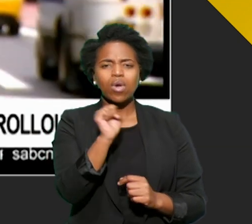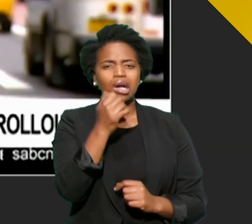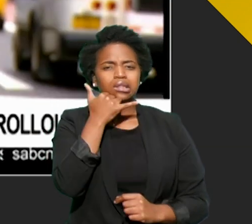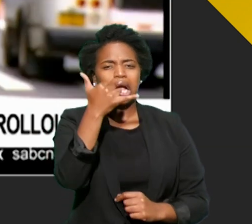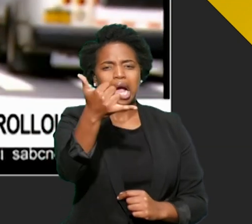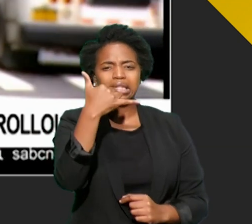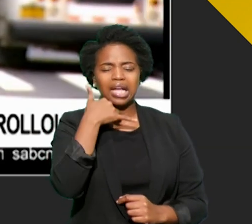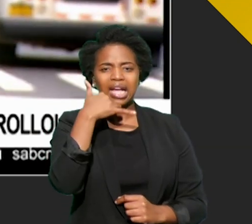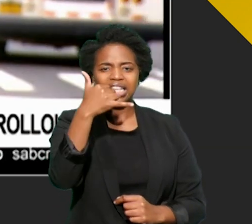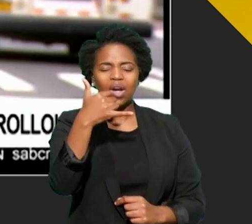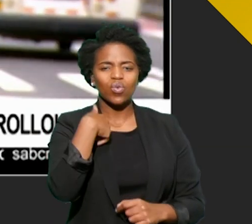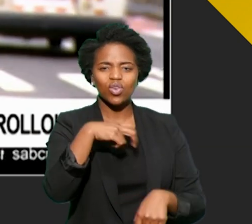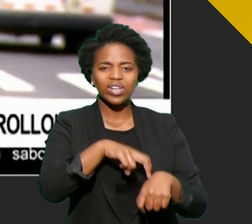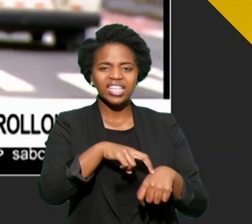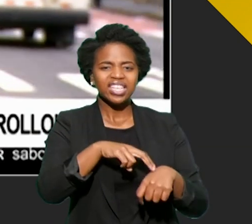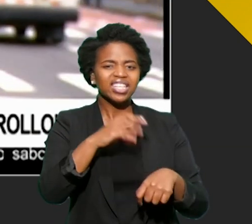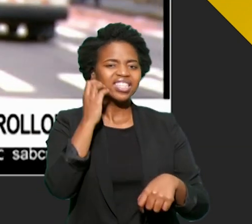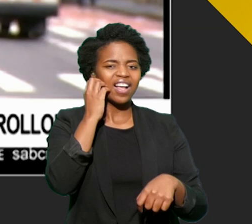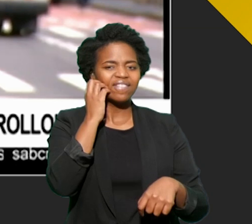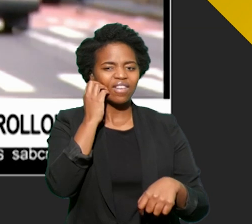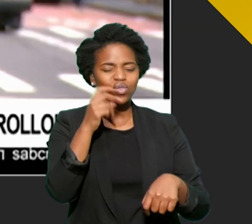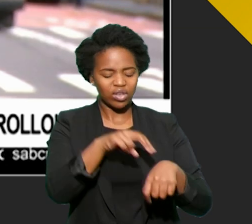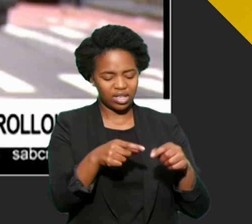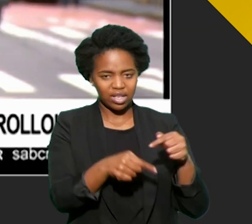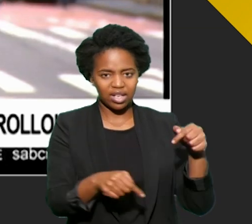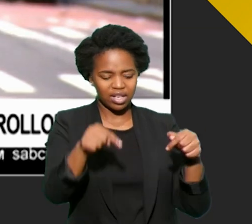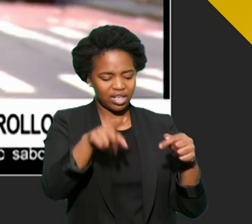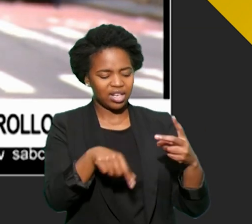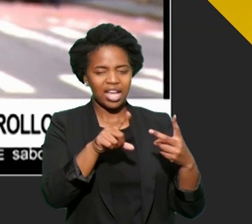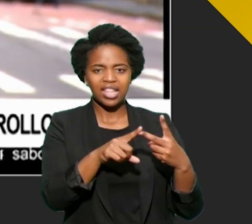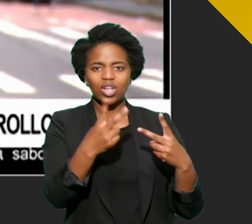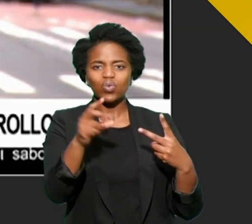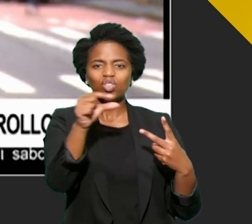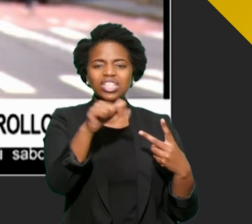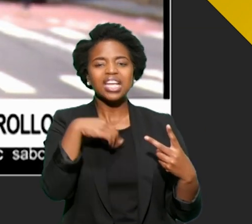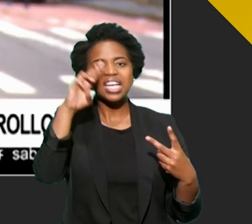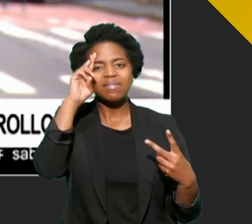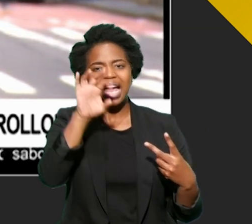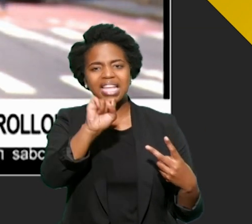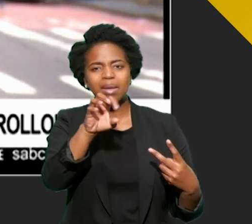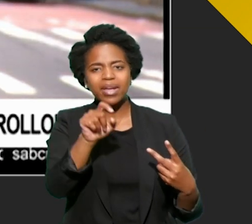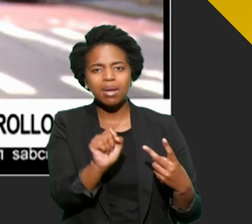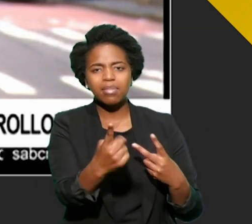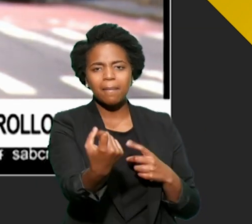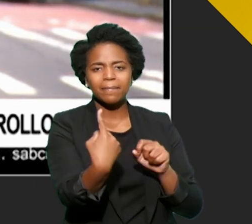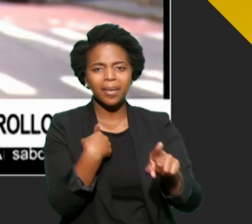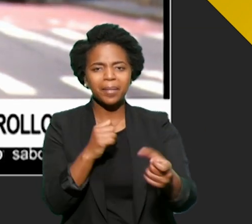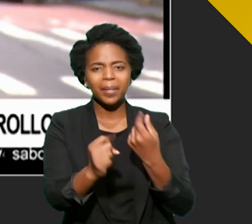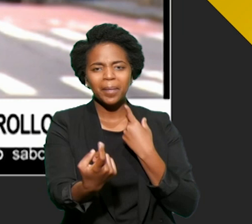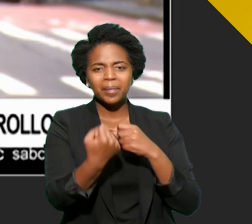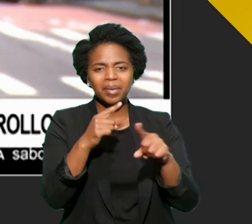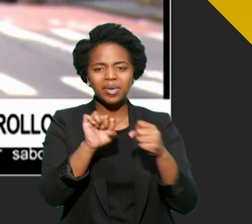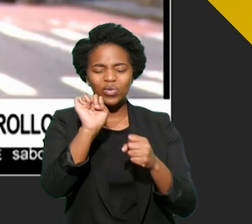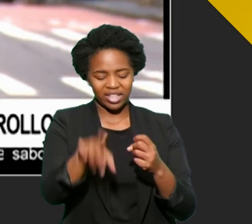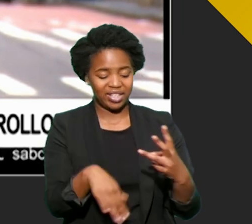telephone calls, followed by 2G that allowed us to make SMS or text messages, revolutionizing the way we communicate with each